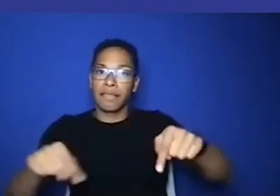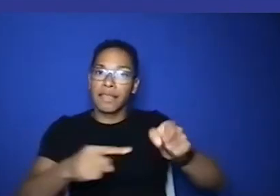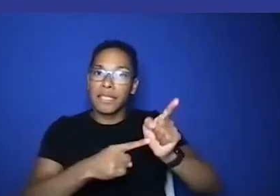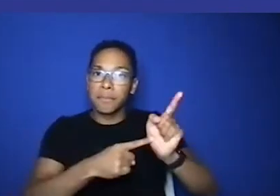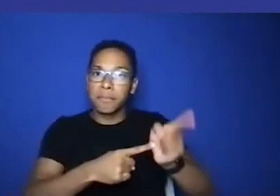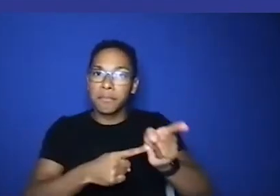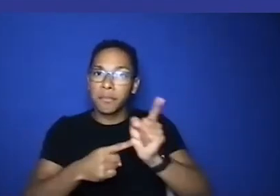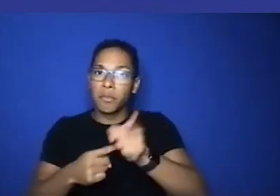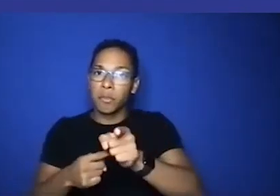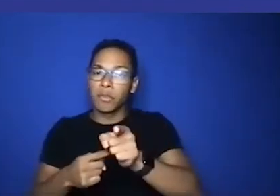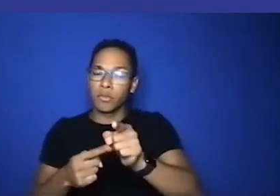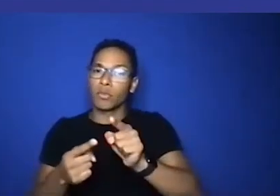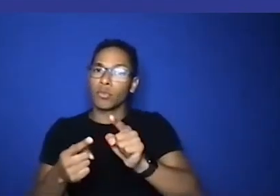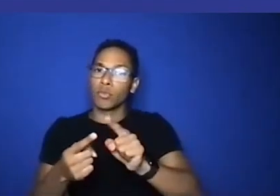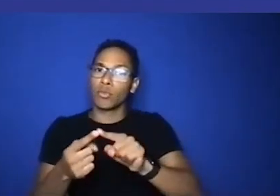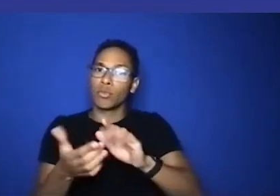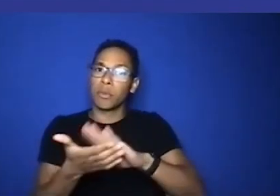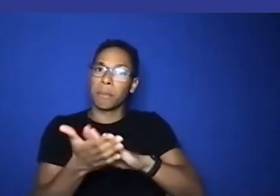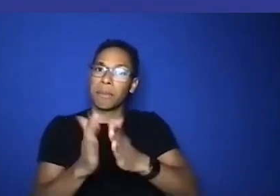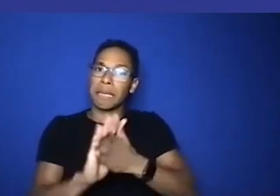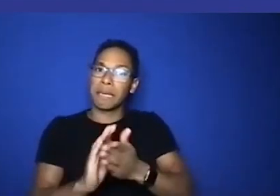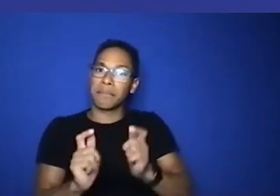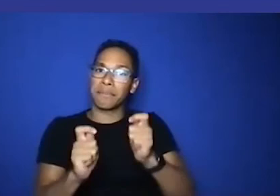be gifts for futures.